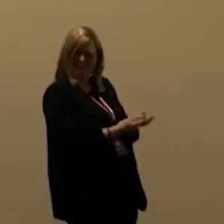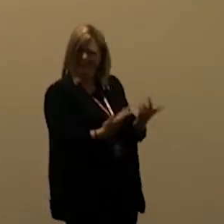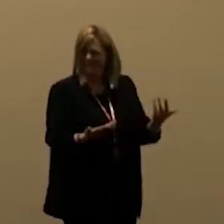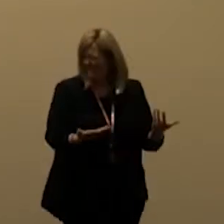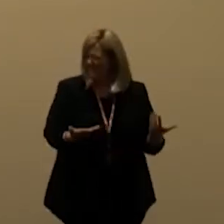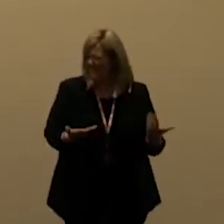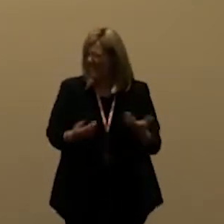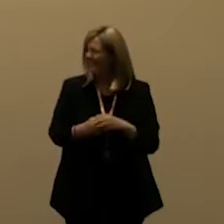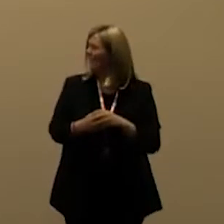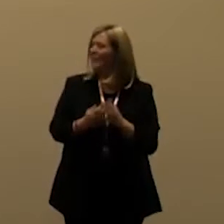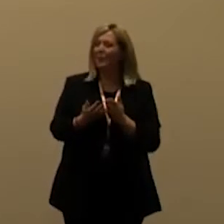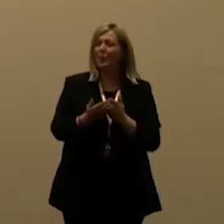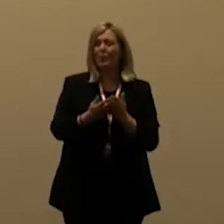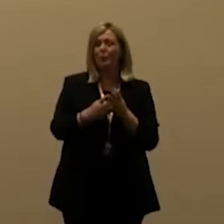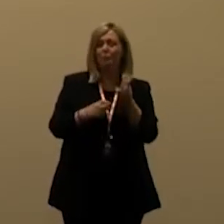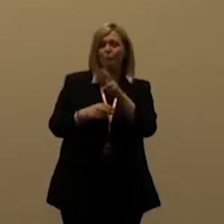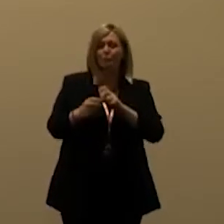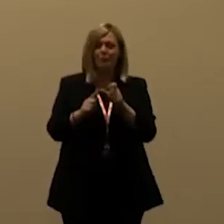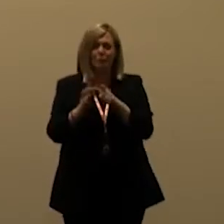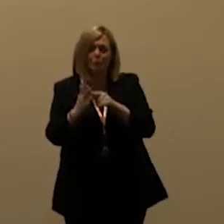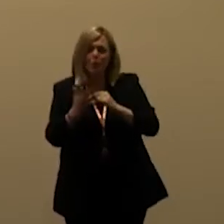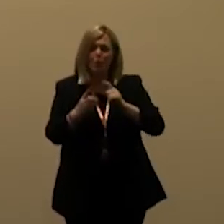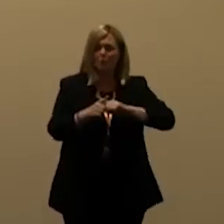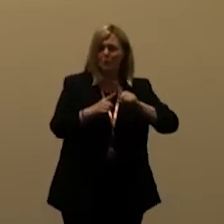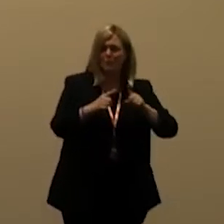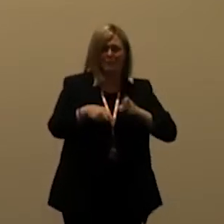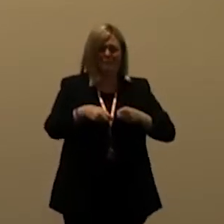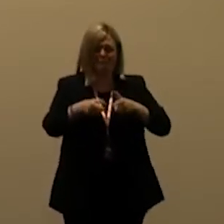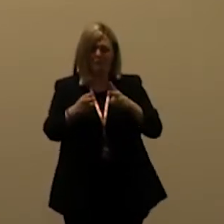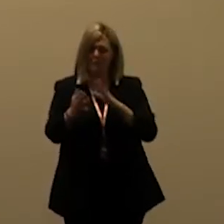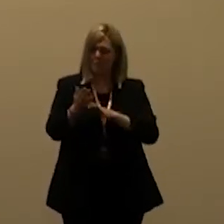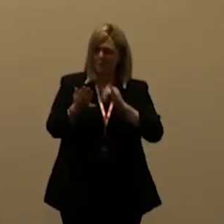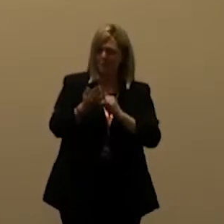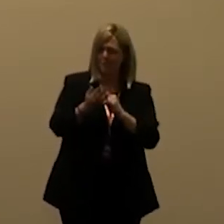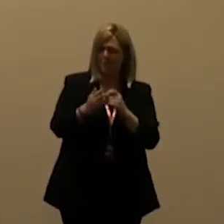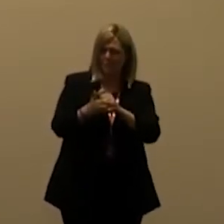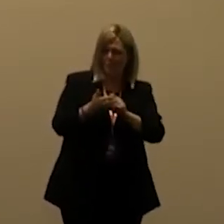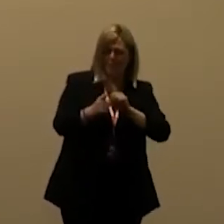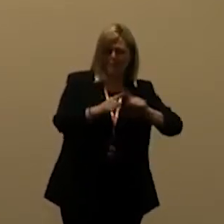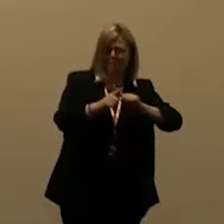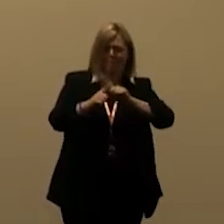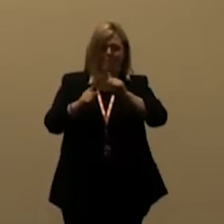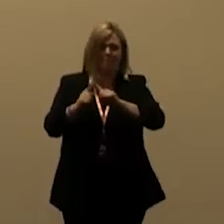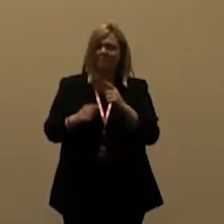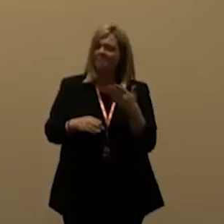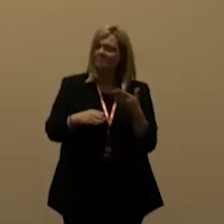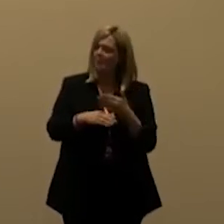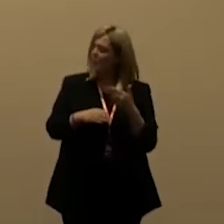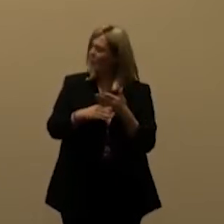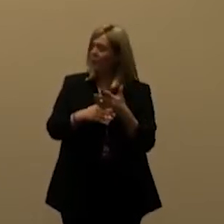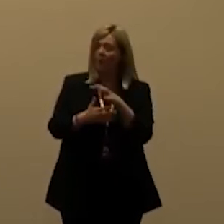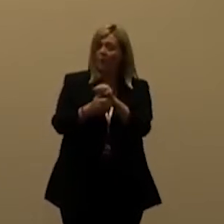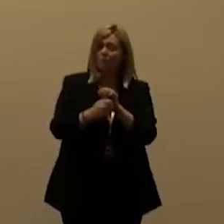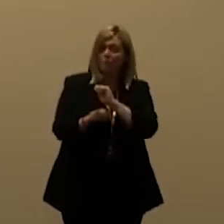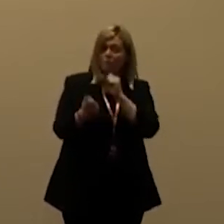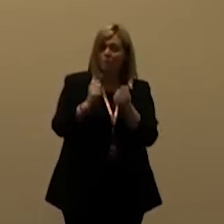time, I went through the journey of DOS and every single version of Microsoft Office. I work as an adoption